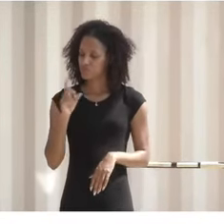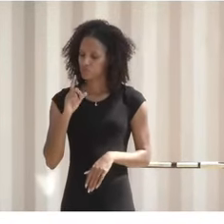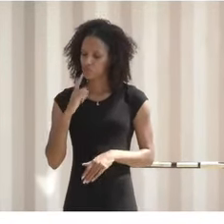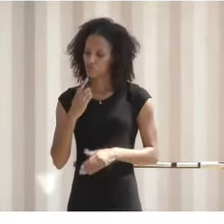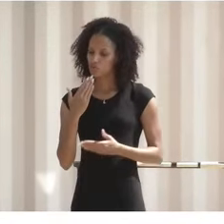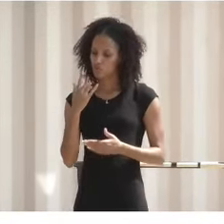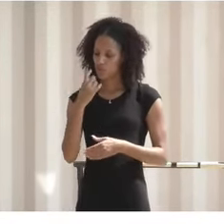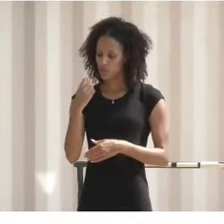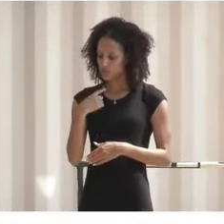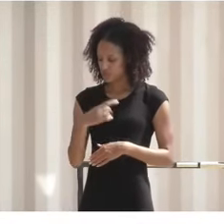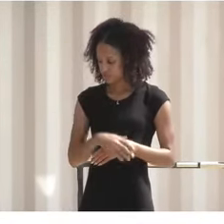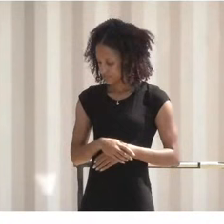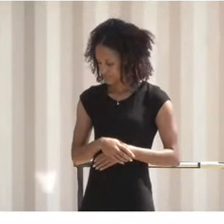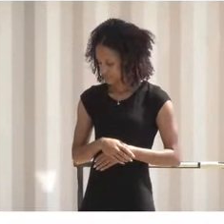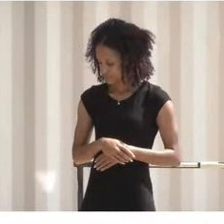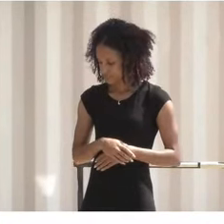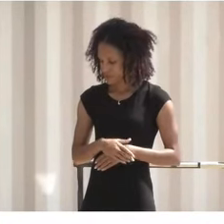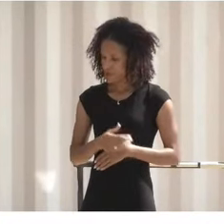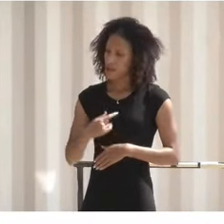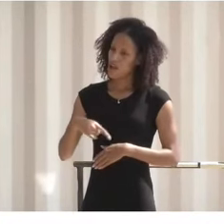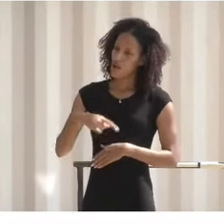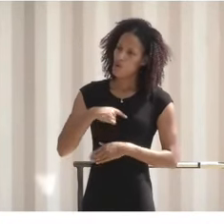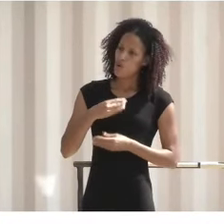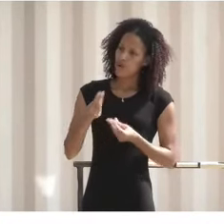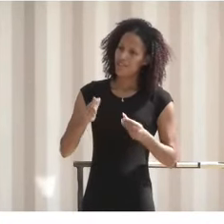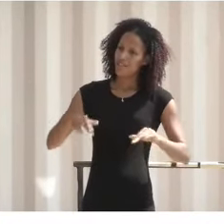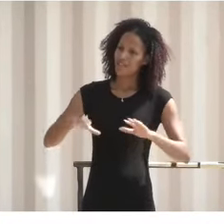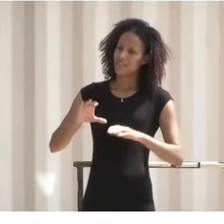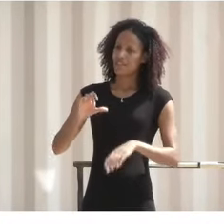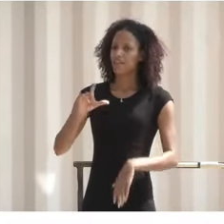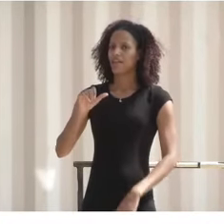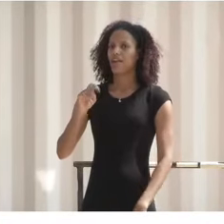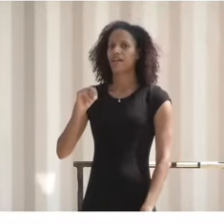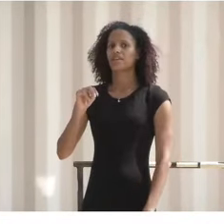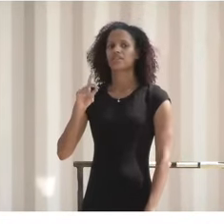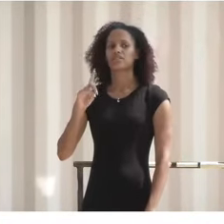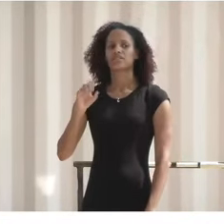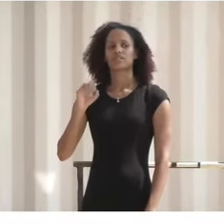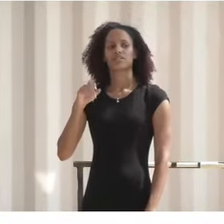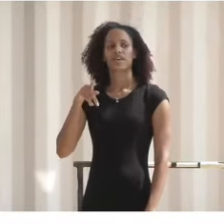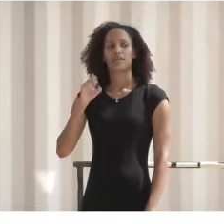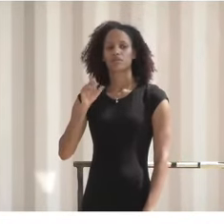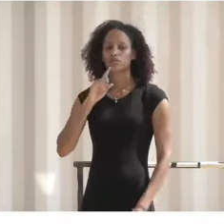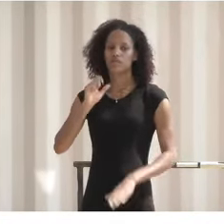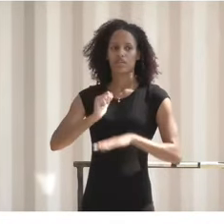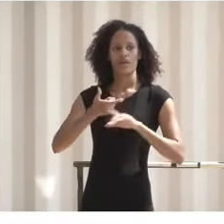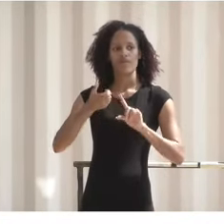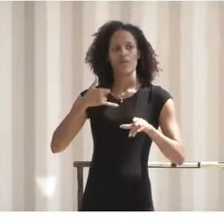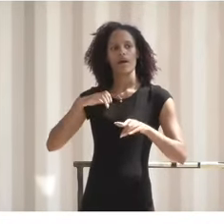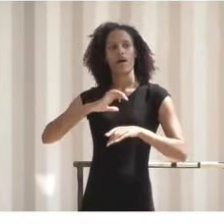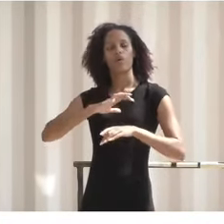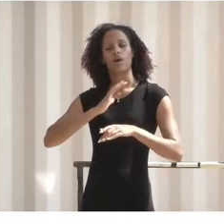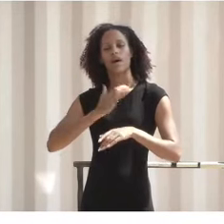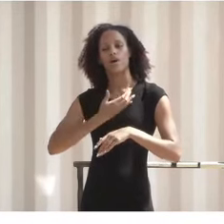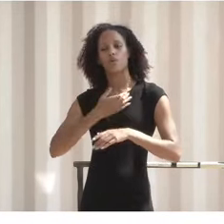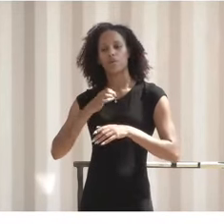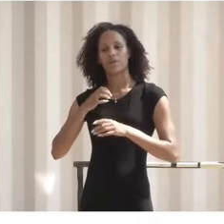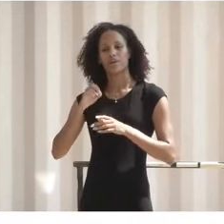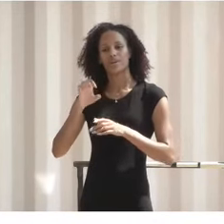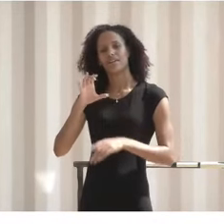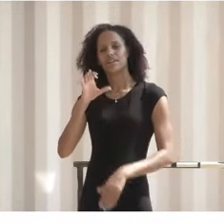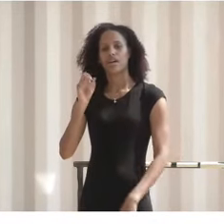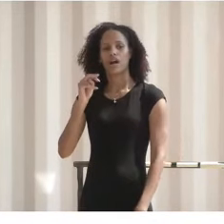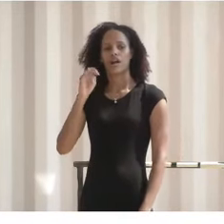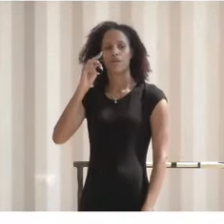Great question. Our landscapes are dictated by our economy, what's on our plate. What we're eating is